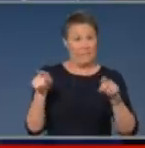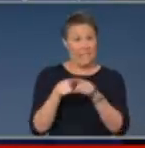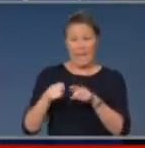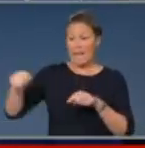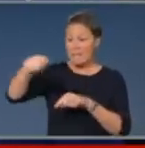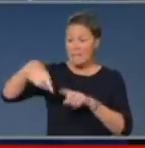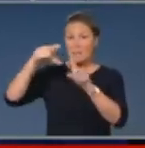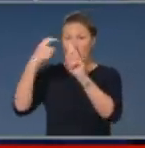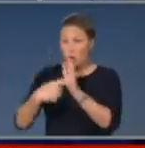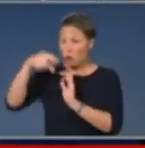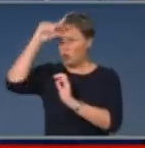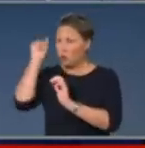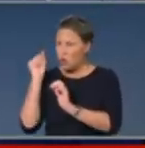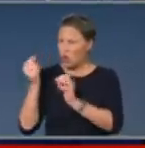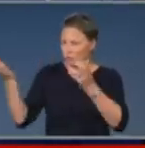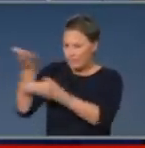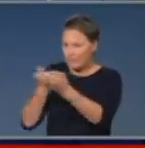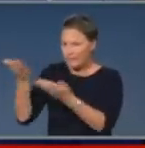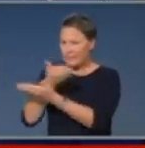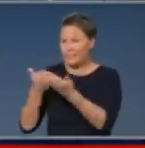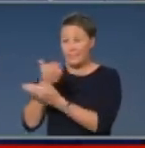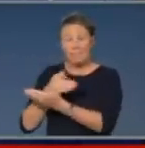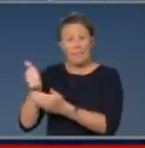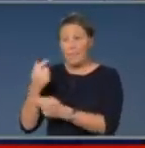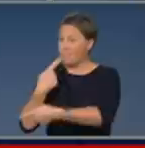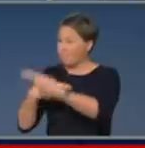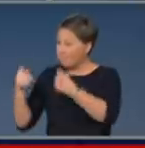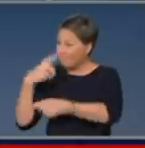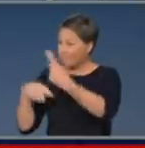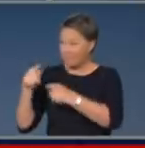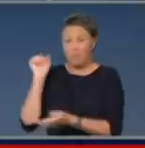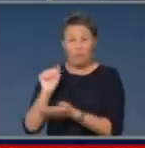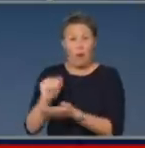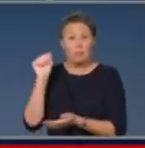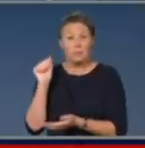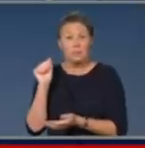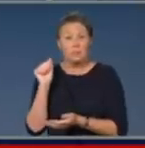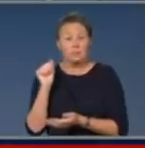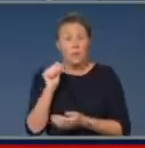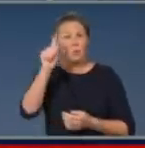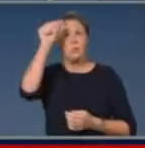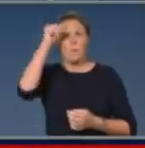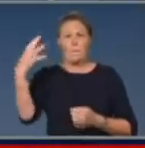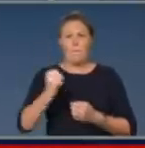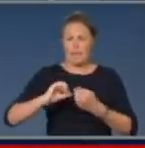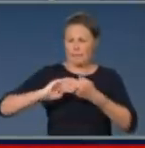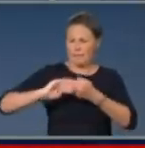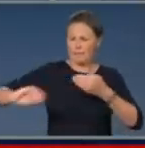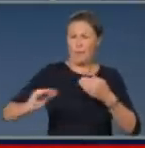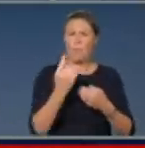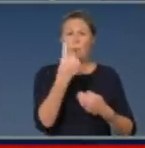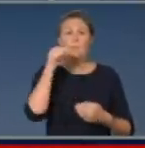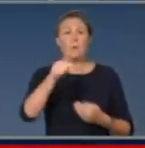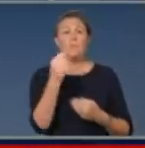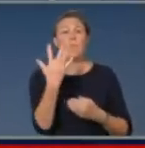being released further today, confirmation that the 4 square metre rule and the 1.5 metre distancing